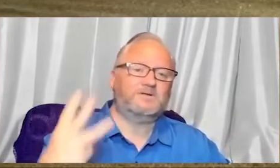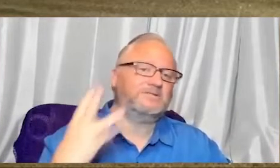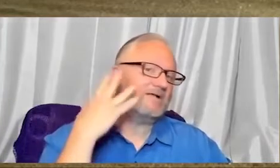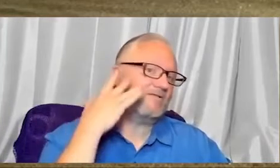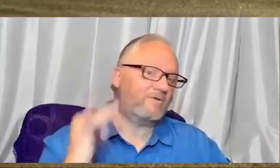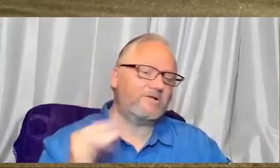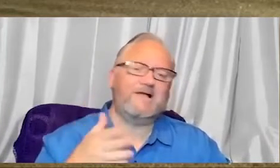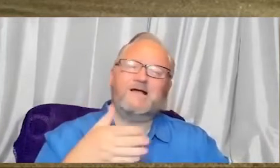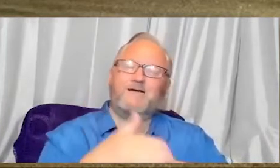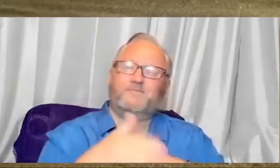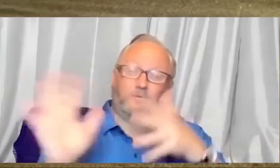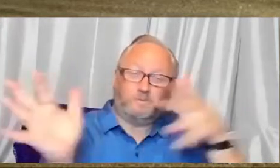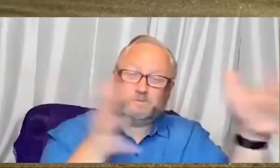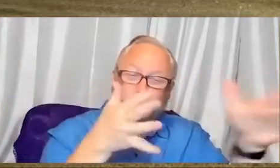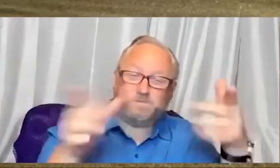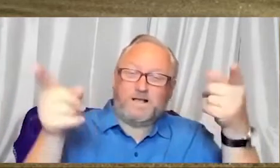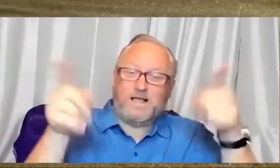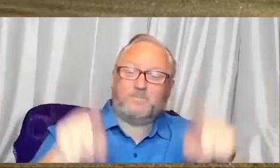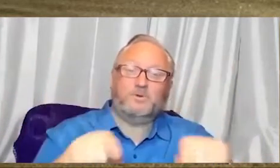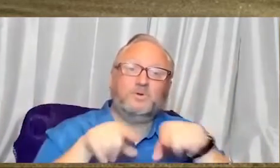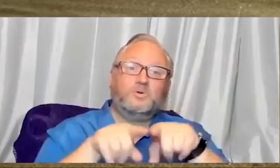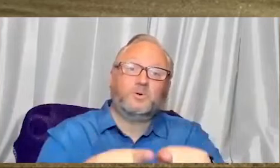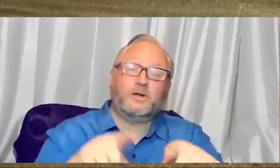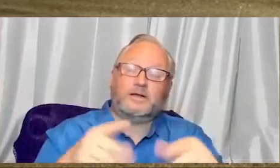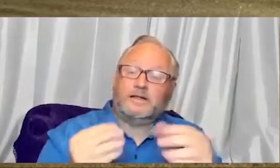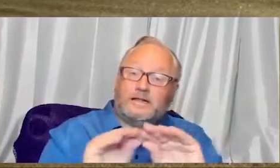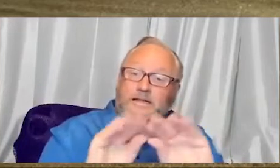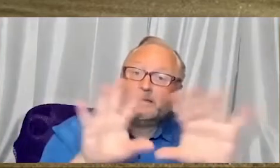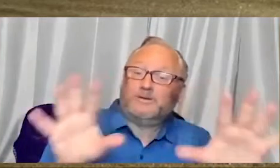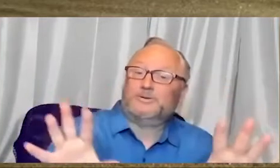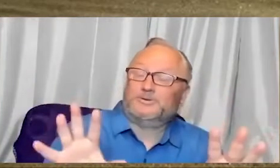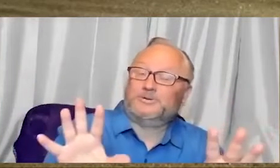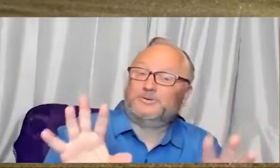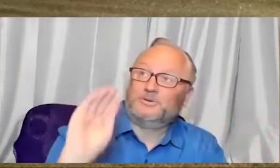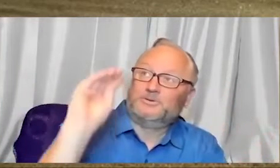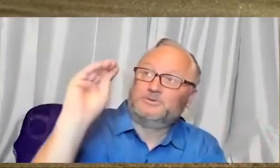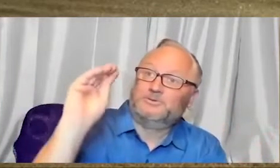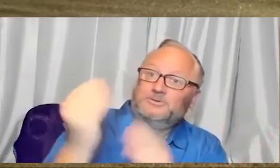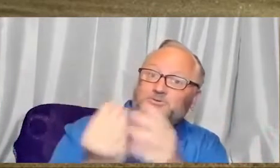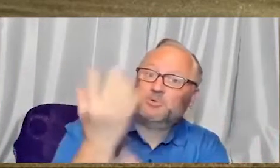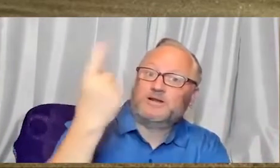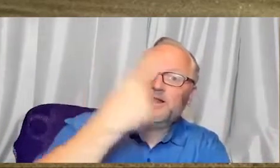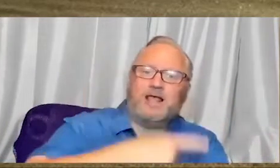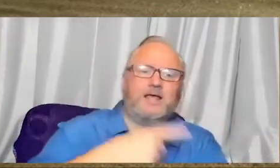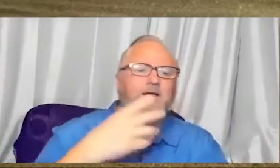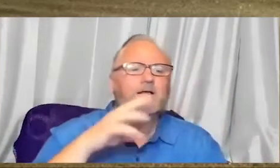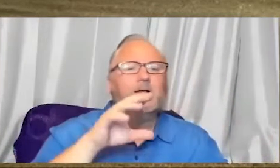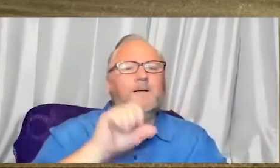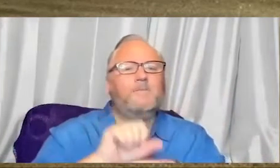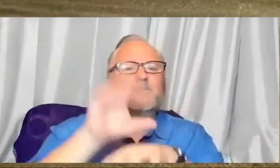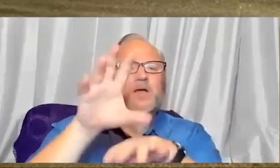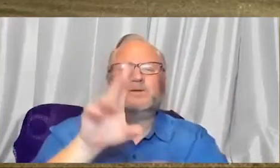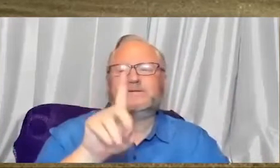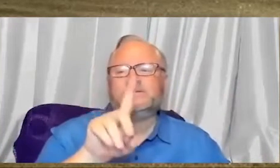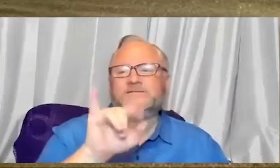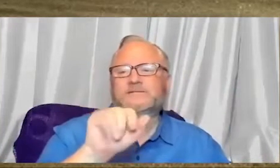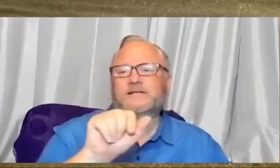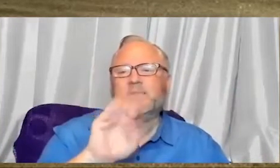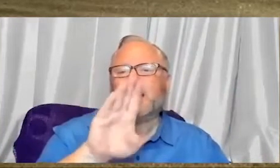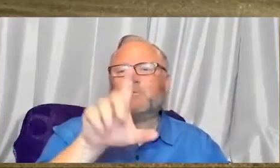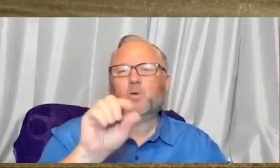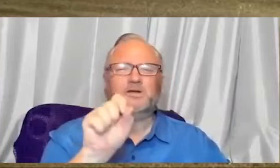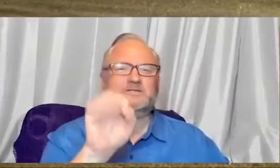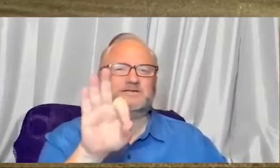has passed on a clear day in spring, I stand on top of Mount Diablo in the San Francisco Bay Area. I